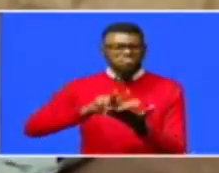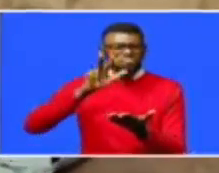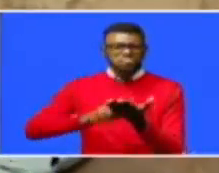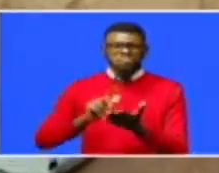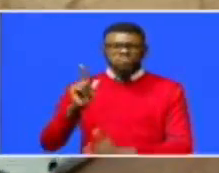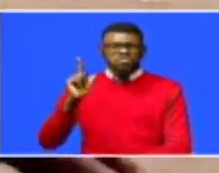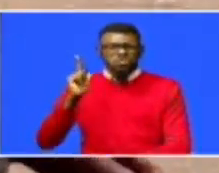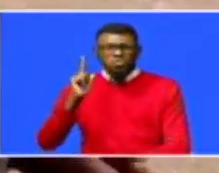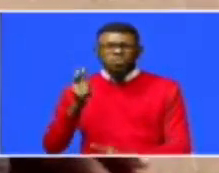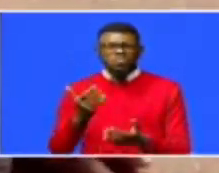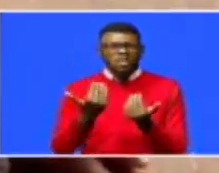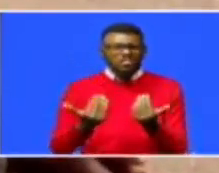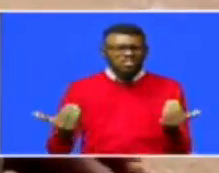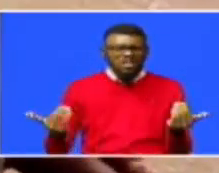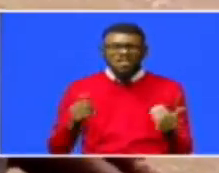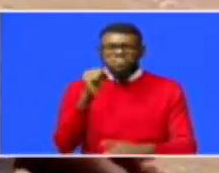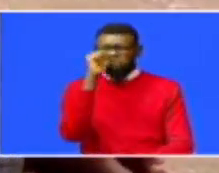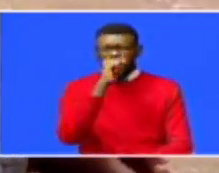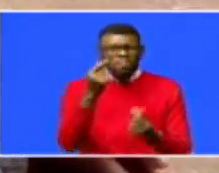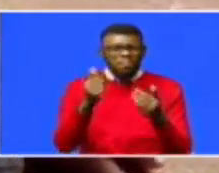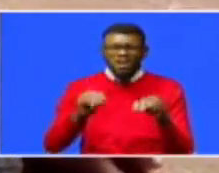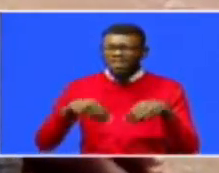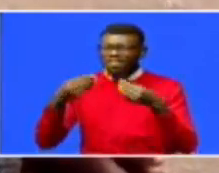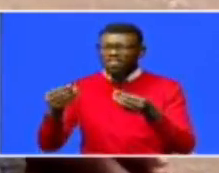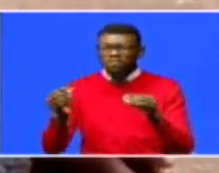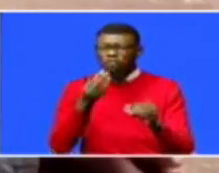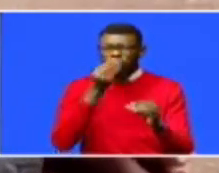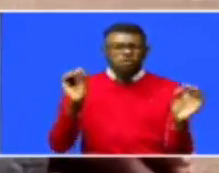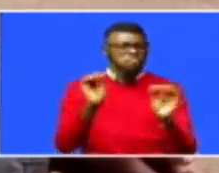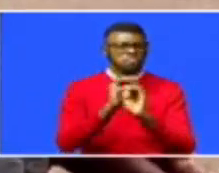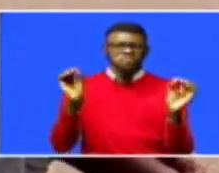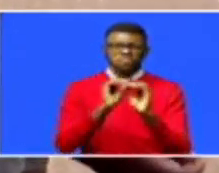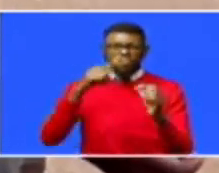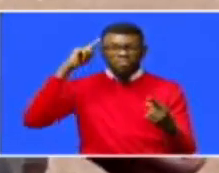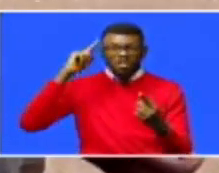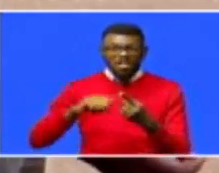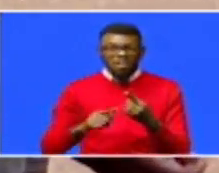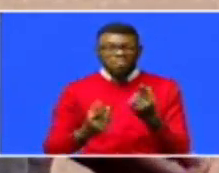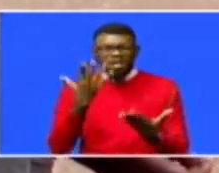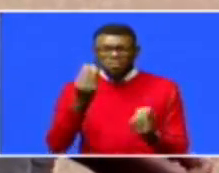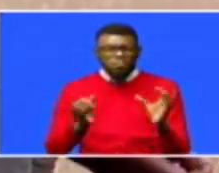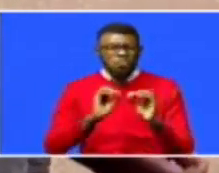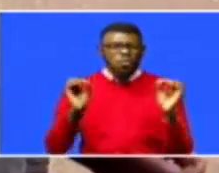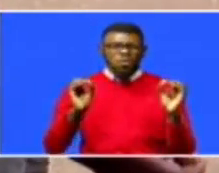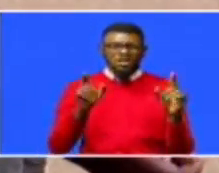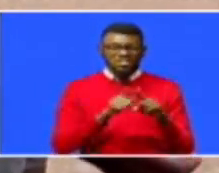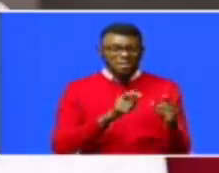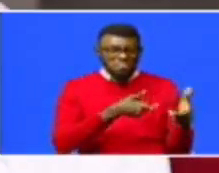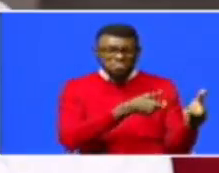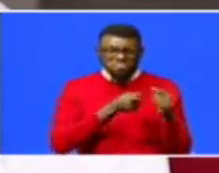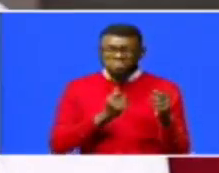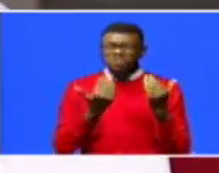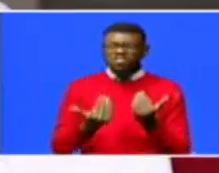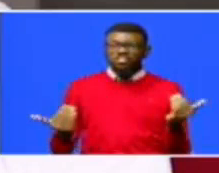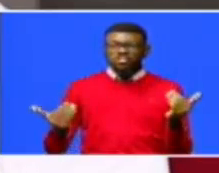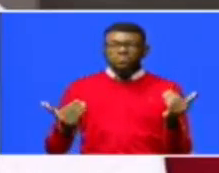money or food to children living on the streets in a bid to stop exploitation and sexual abuse against children. 4